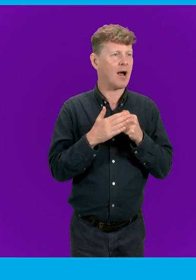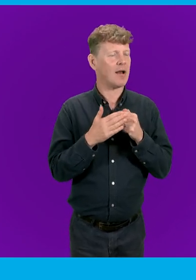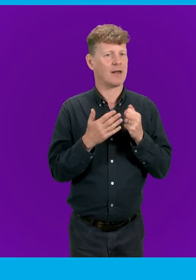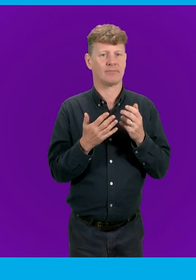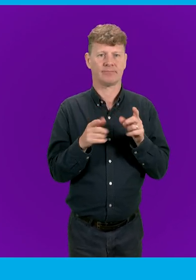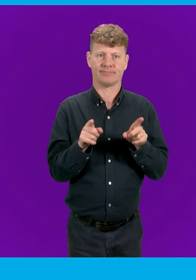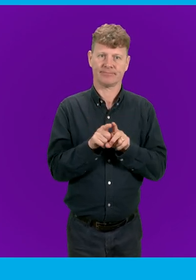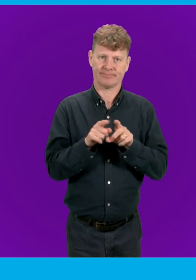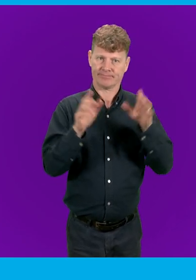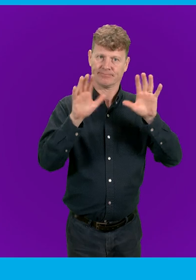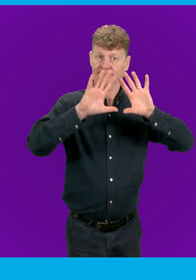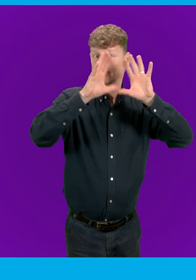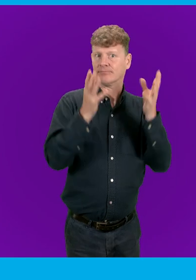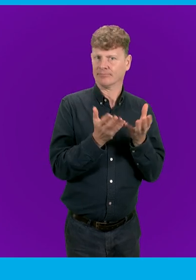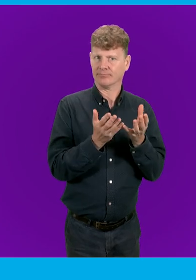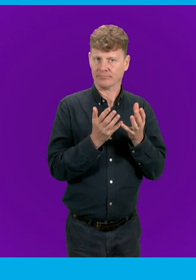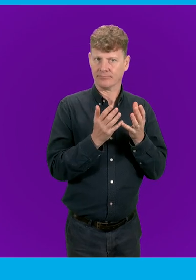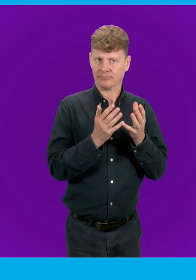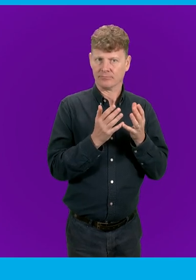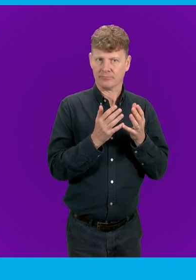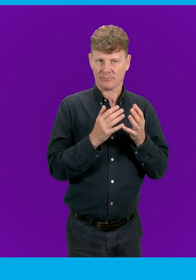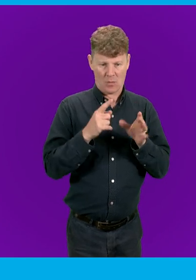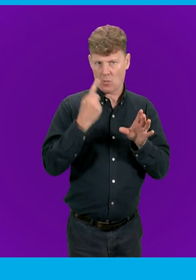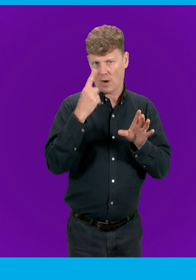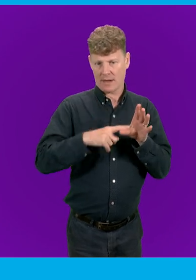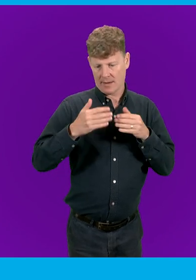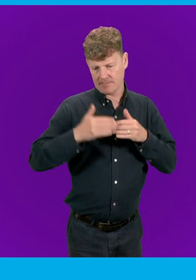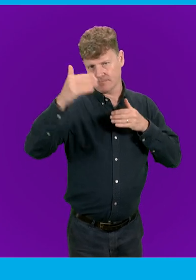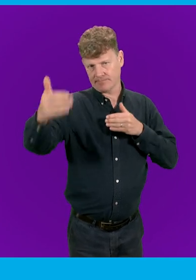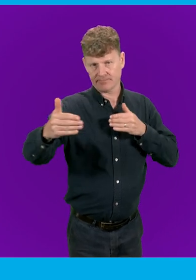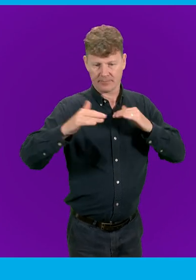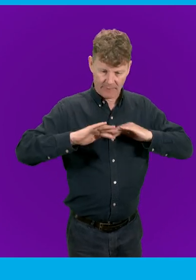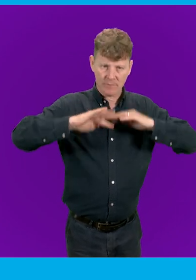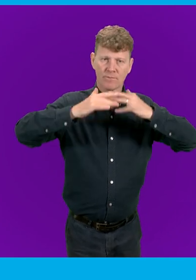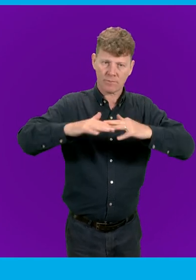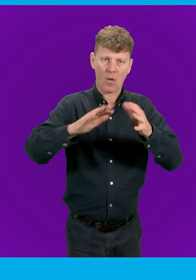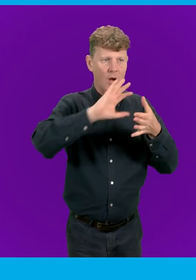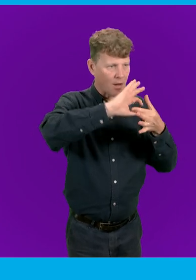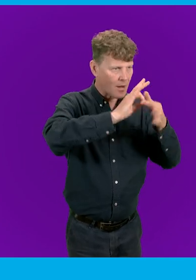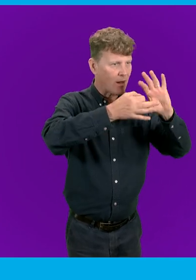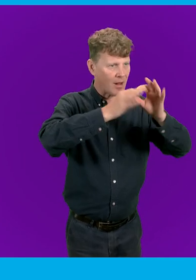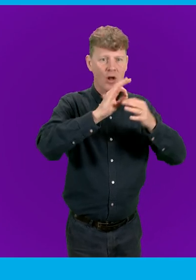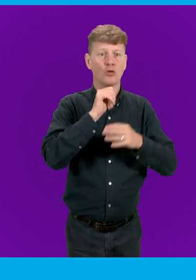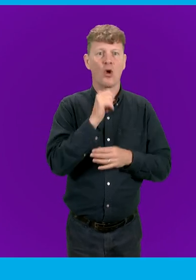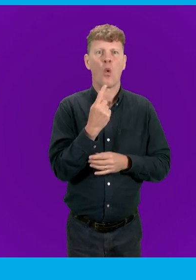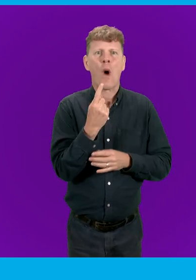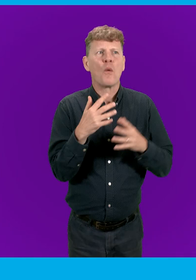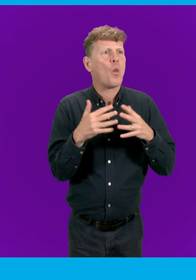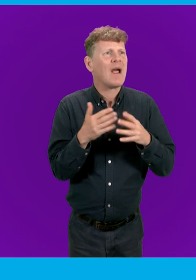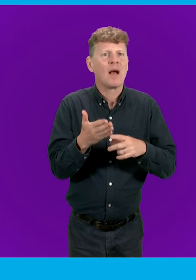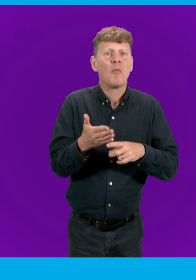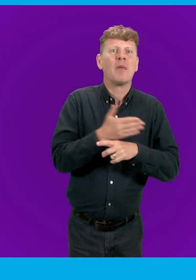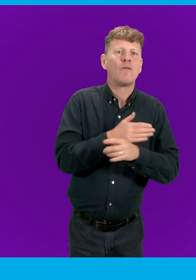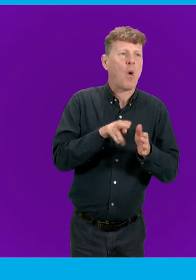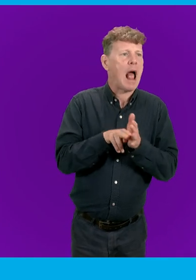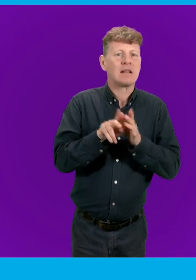here's the flow of the year, instead of a week before exams, here's stuff that we have